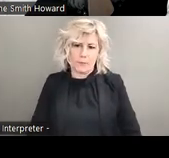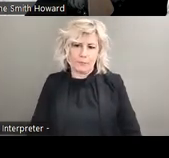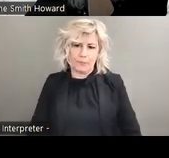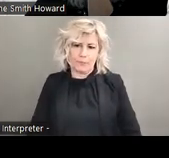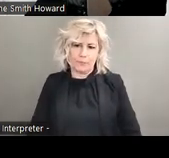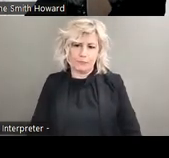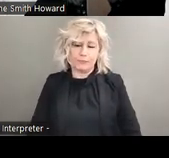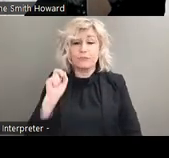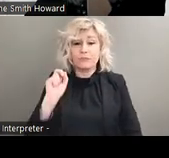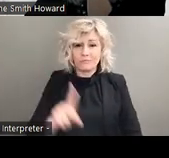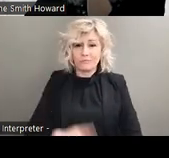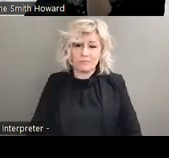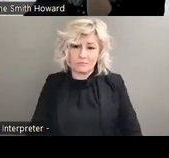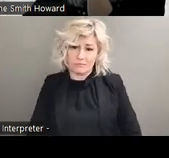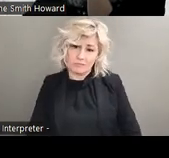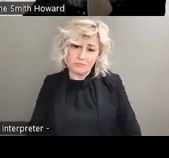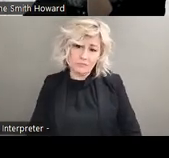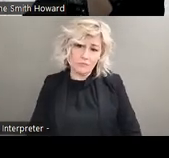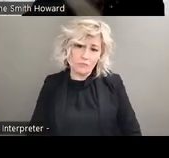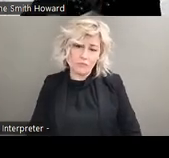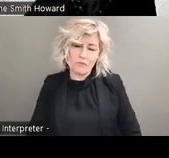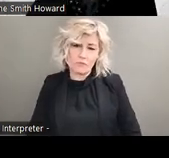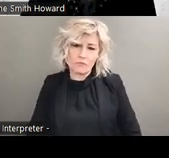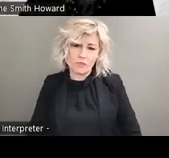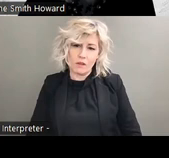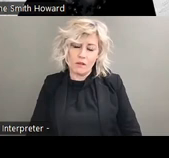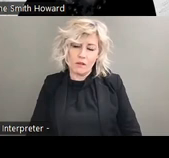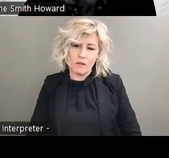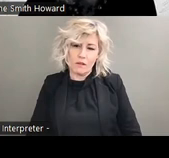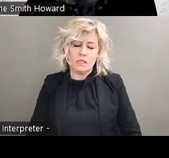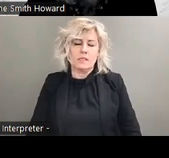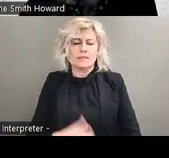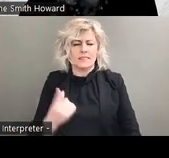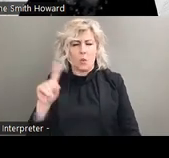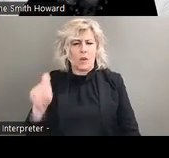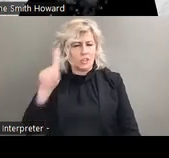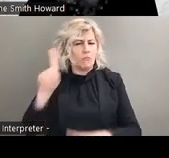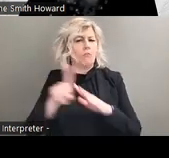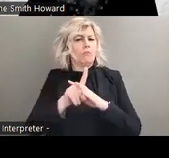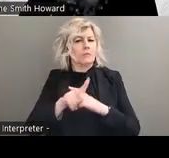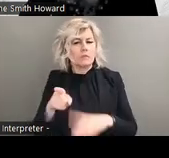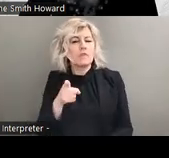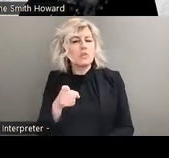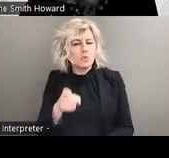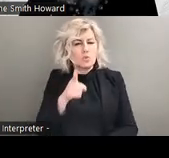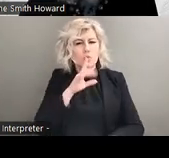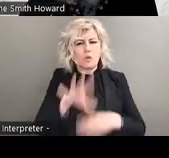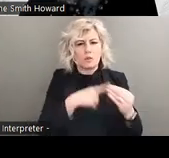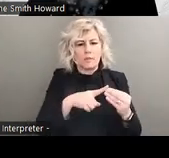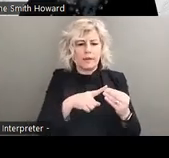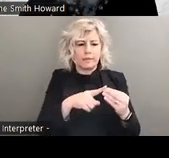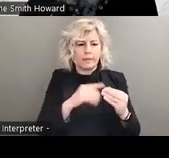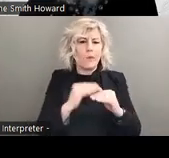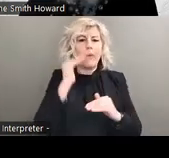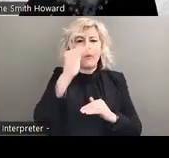Okay. And a question that sort of came to my mind is, given that you've talked about that you guys have an